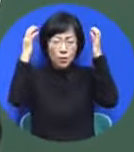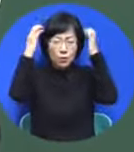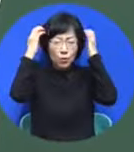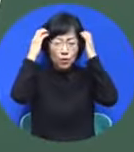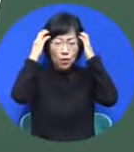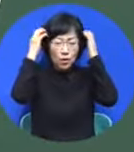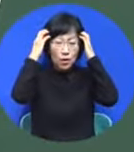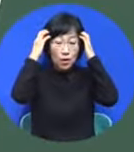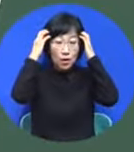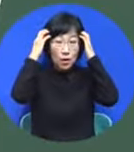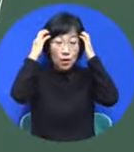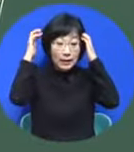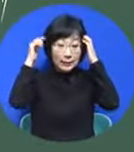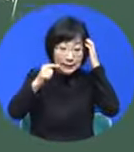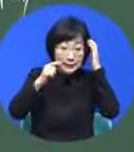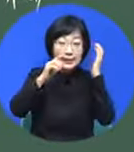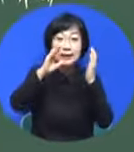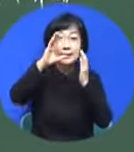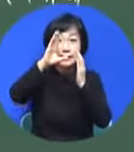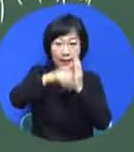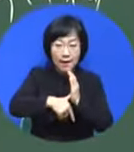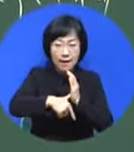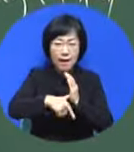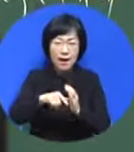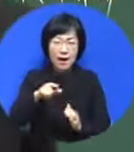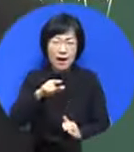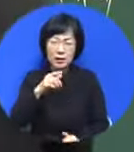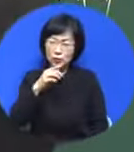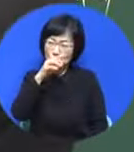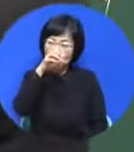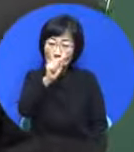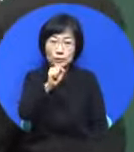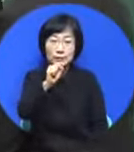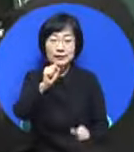But inside of all your hardships, there is a unique opportunity inside of them all.